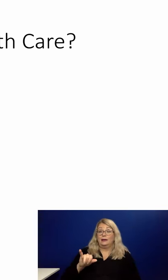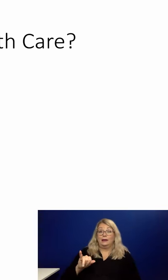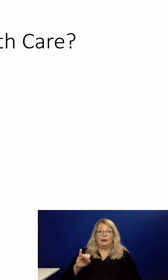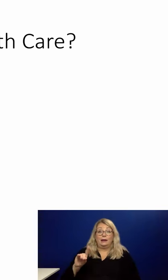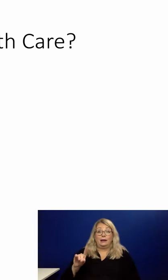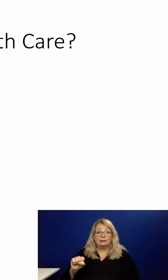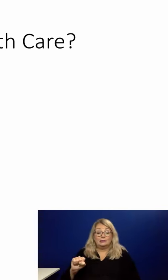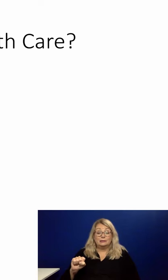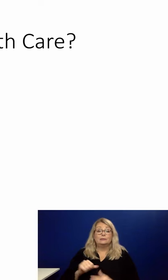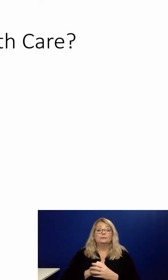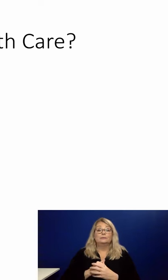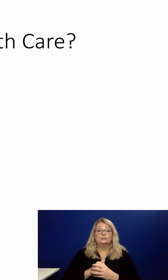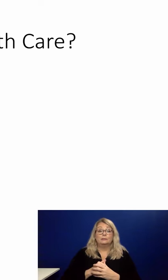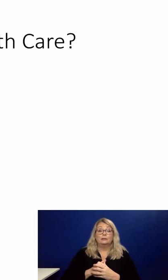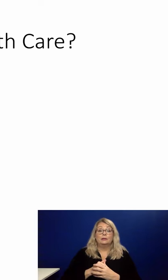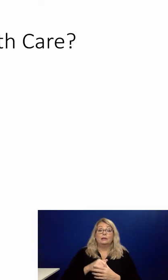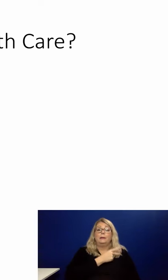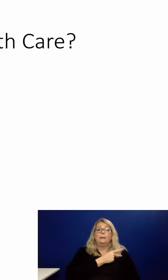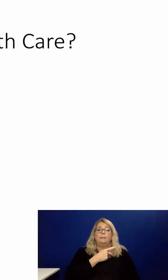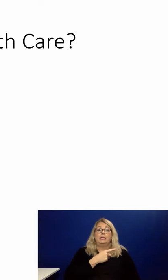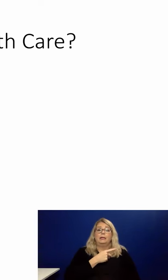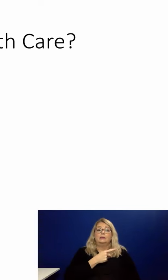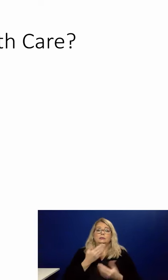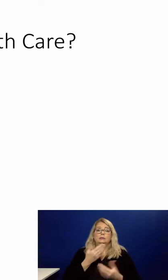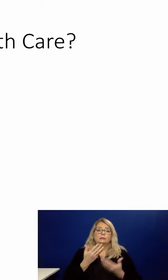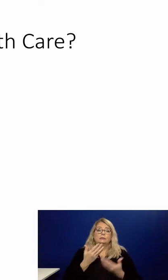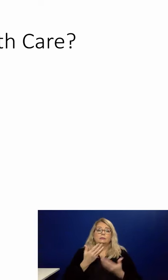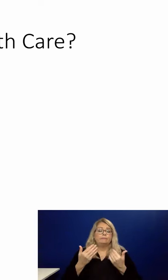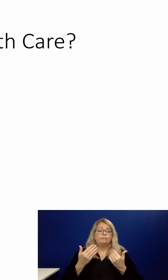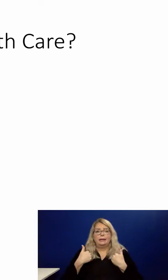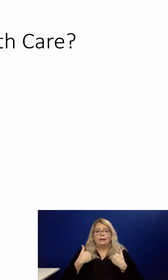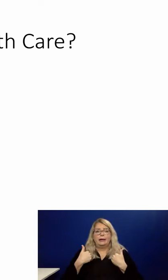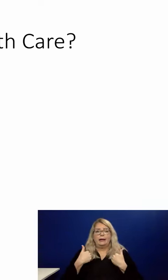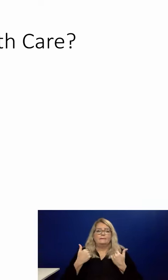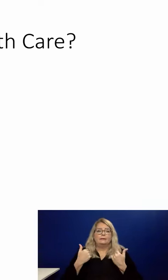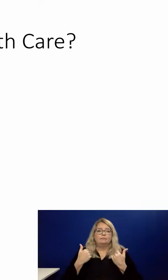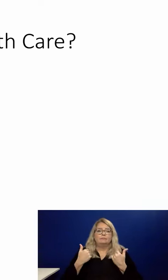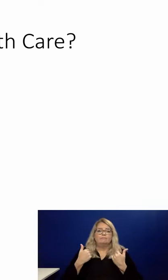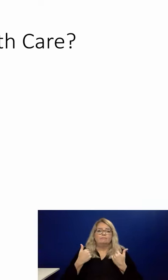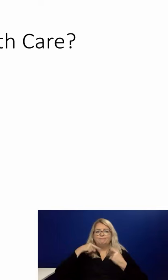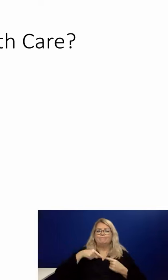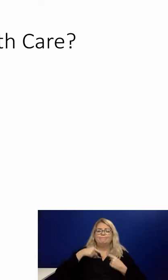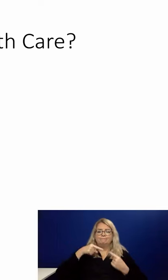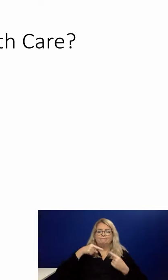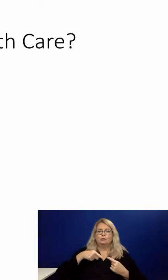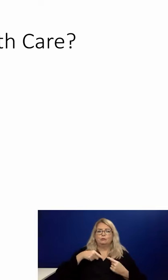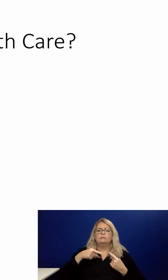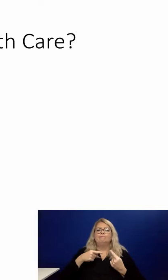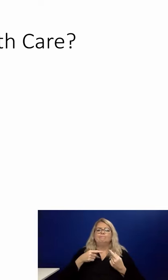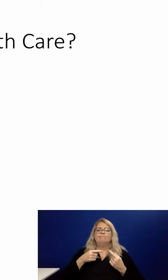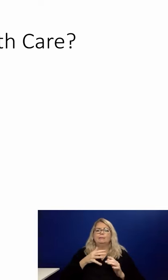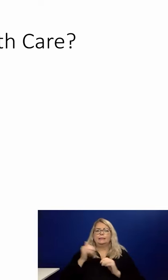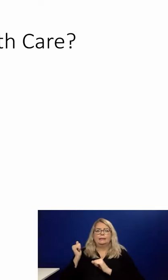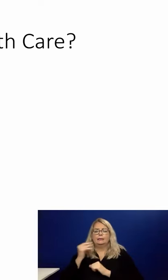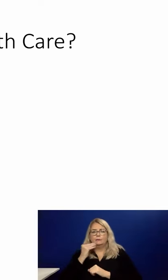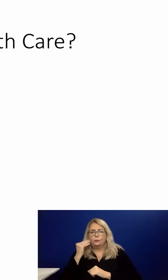difficulty leaving home. I'm going to put home in quotes. From what my research saw, we had some interesting